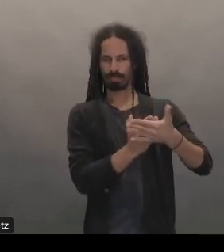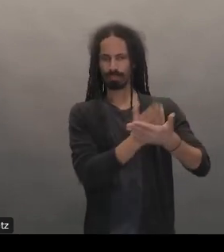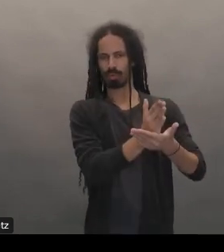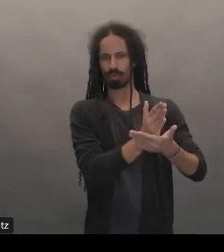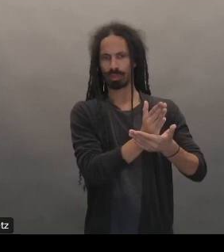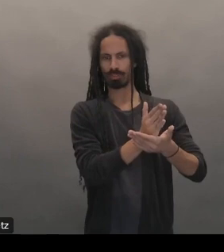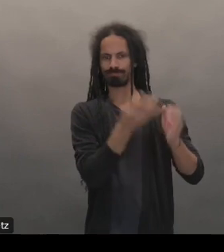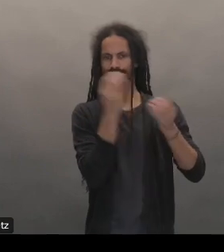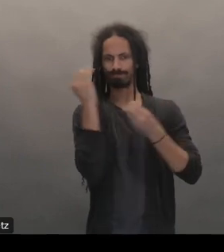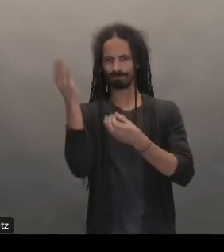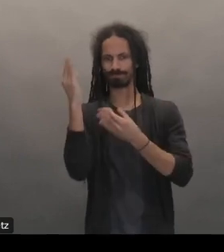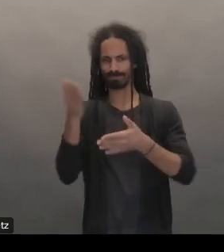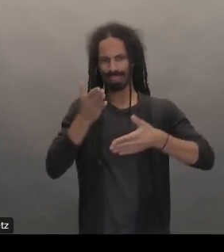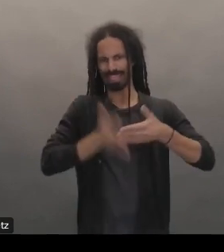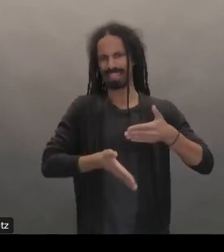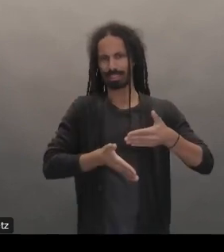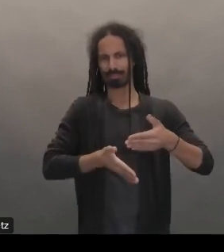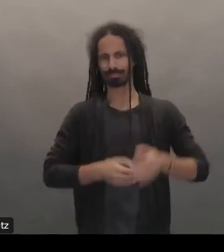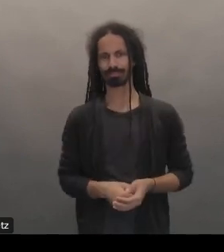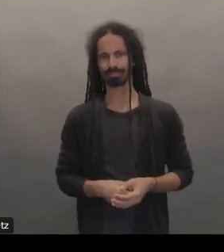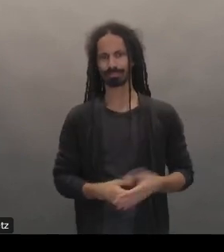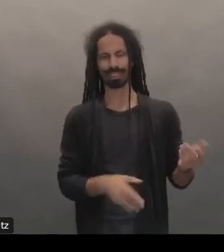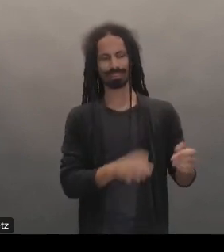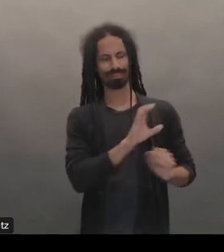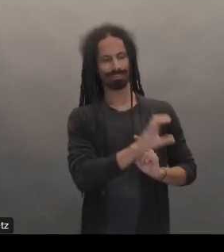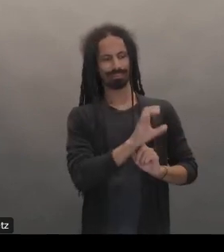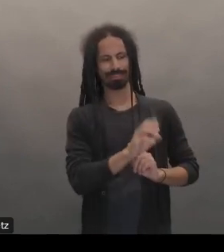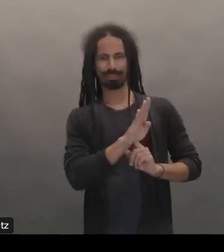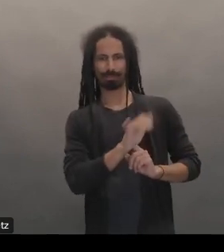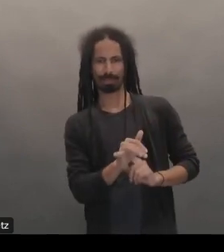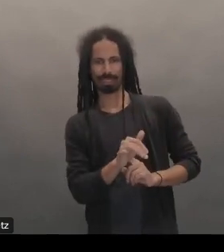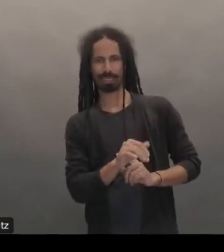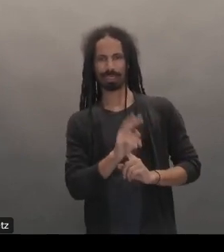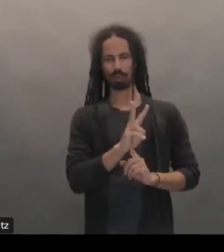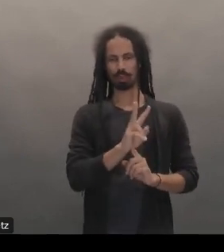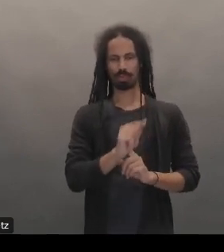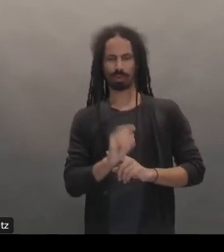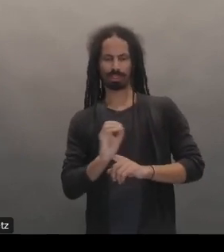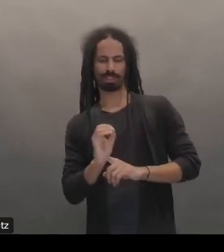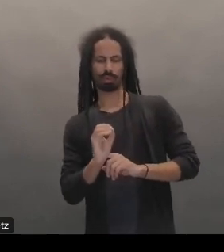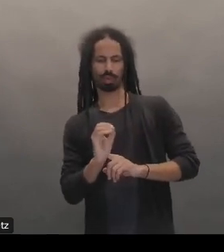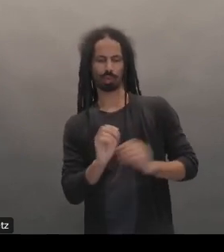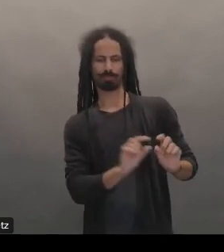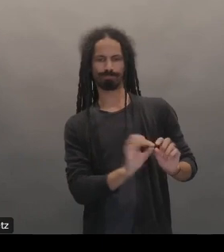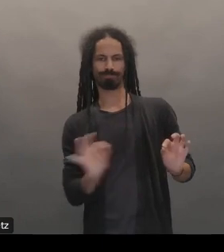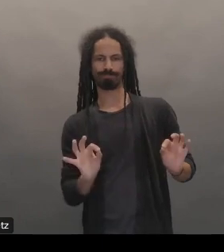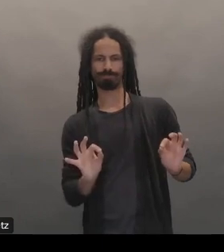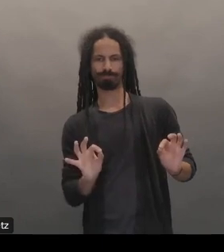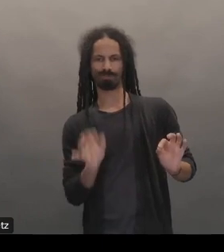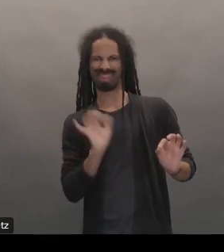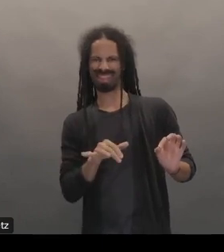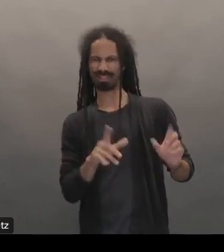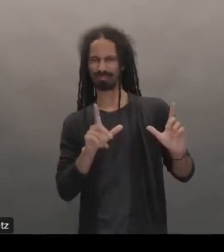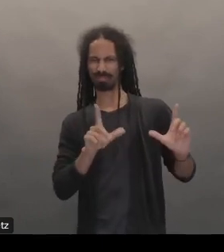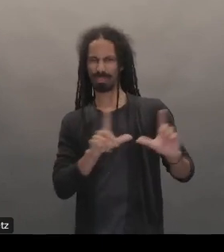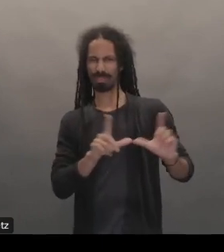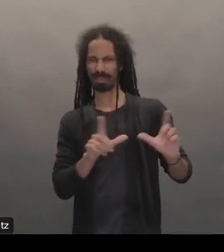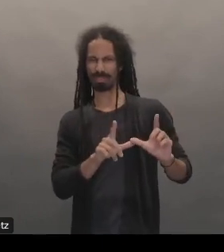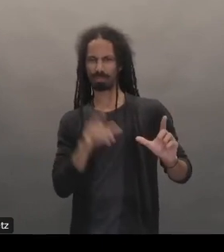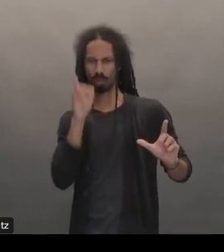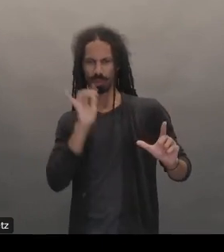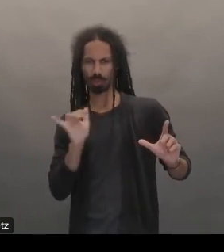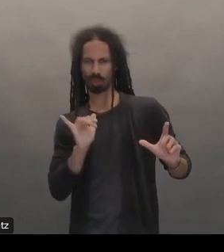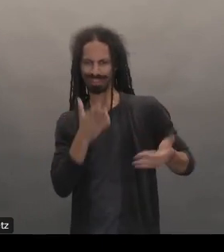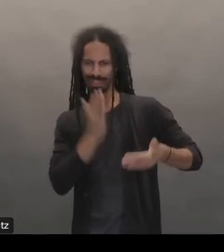2.0 point. So that is what you would have seen. That's what the license would have looked like, right, at the